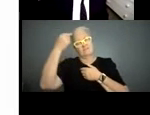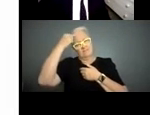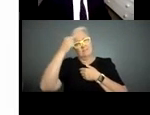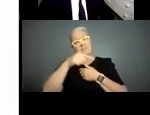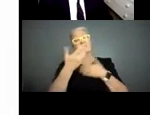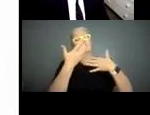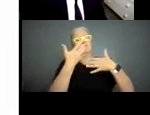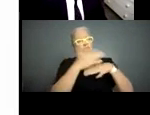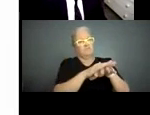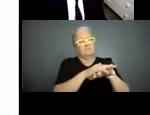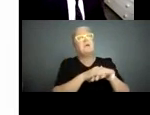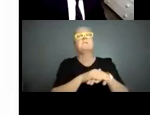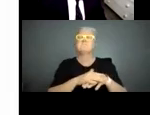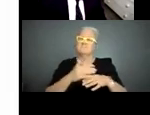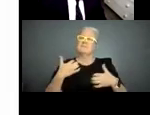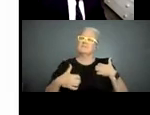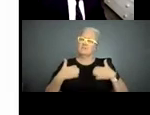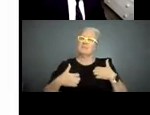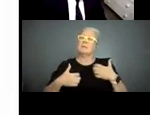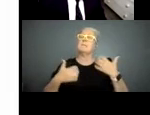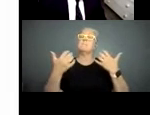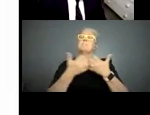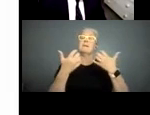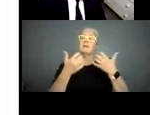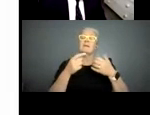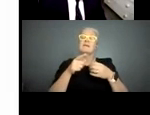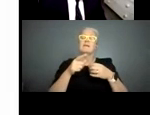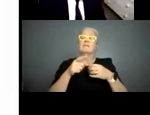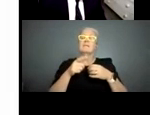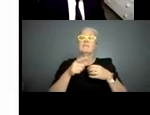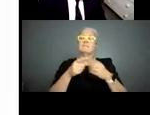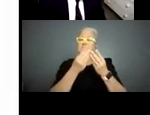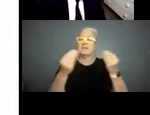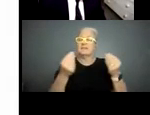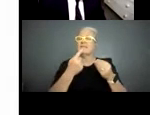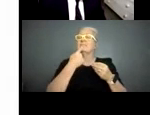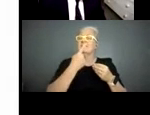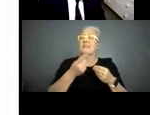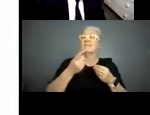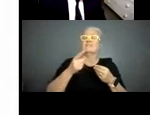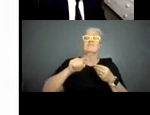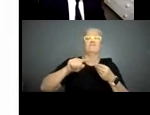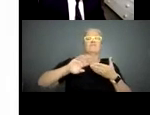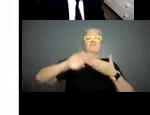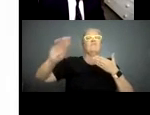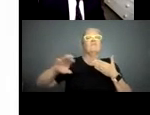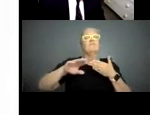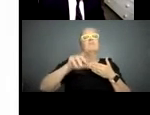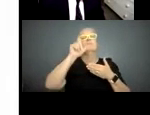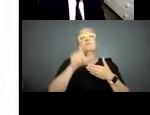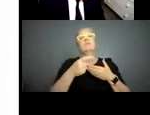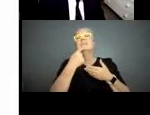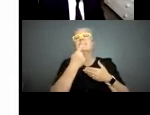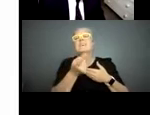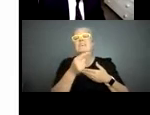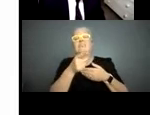Yeah. Lots of exclusion, segregation again. The person who said integration is right. It's